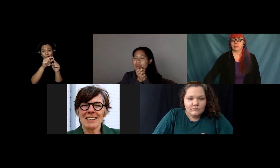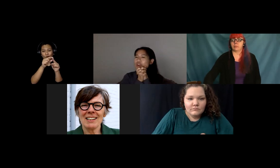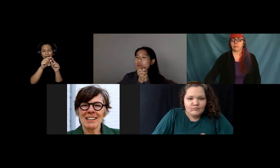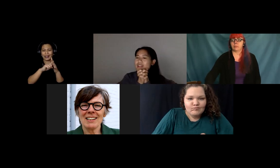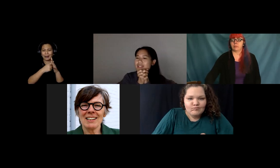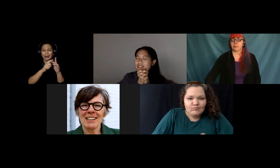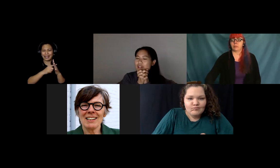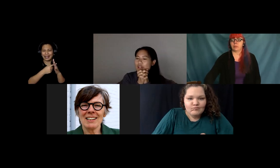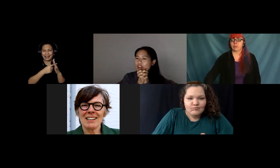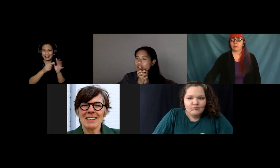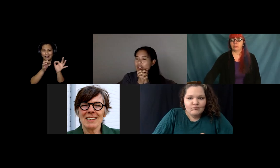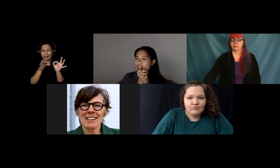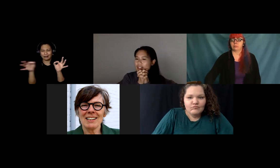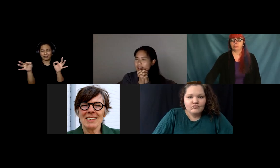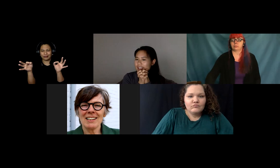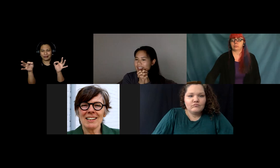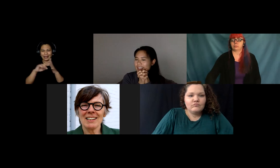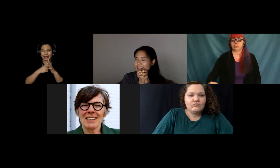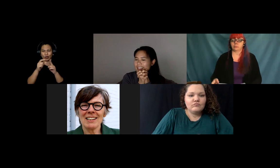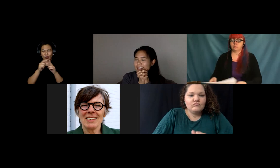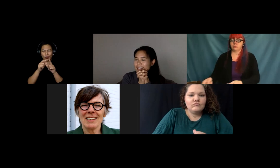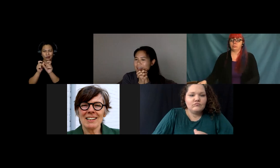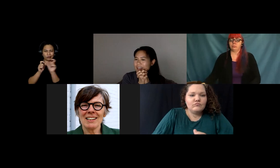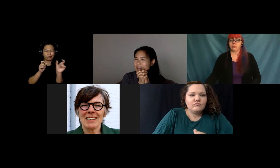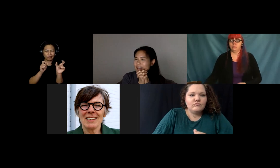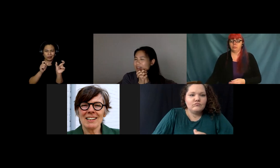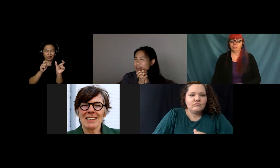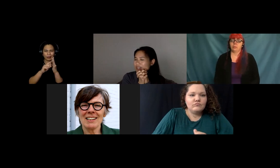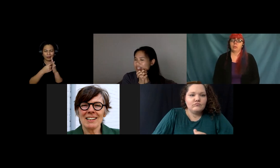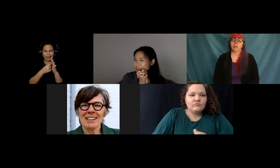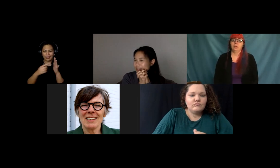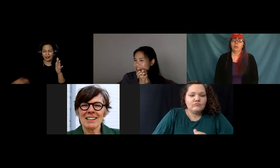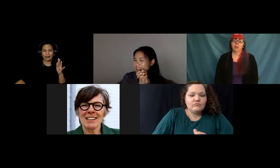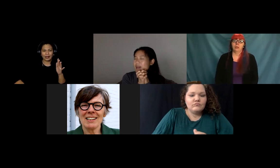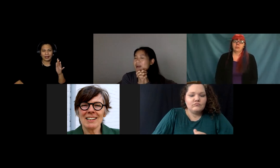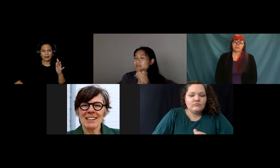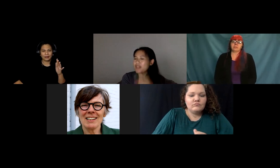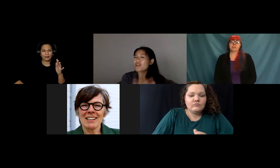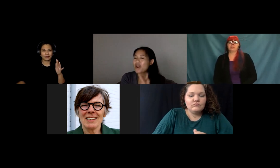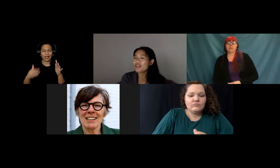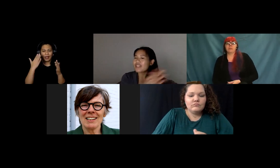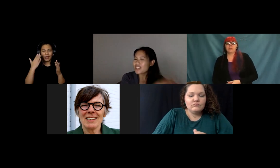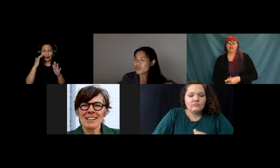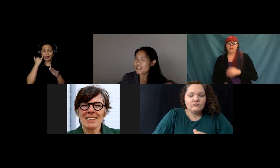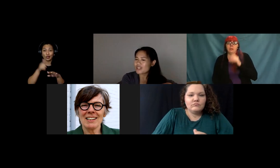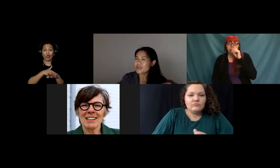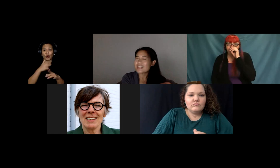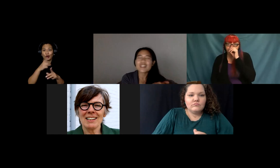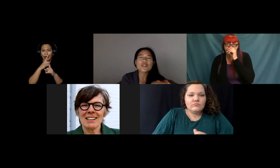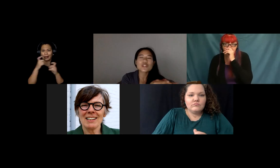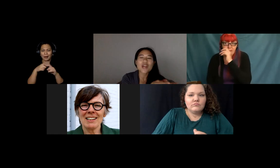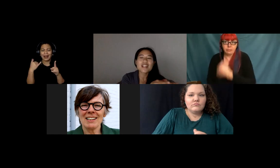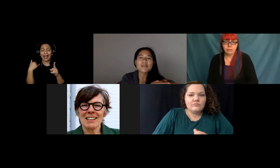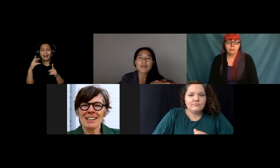don't know that it's long or ugly, depending on how long your keyword is. But there are link shortening tools.